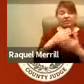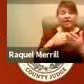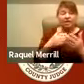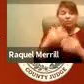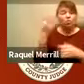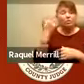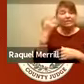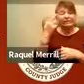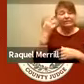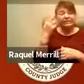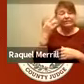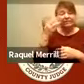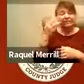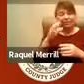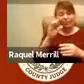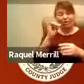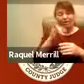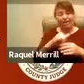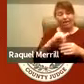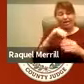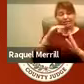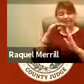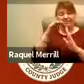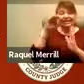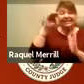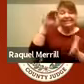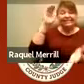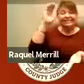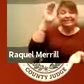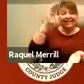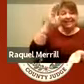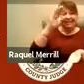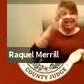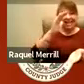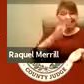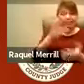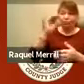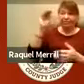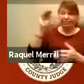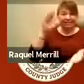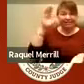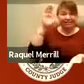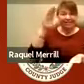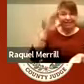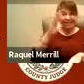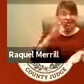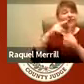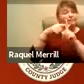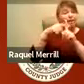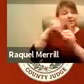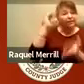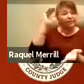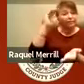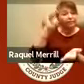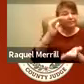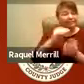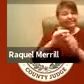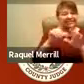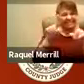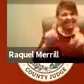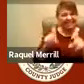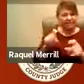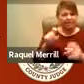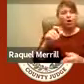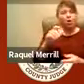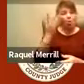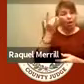for that decline, that you're starting to see that percentage decline of a positive test, is, you know, we're